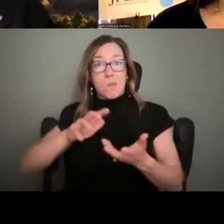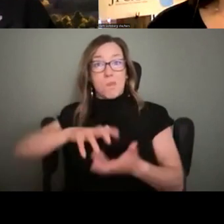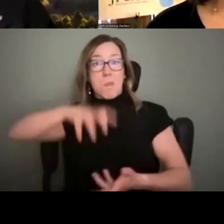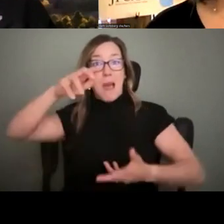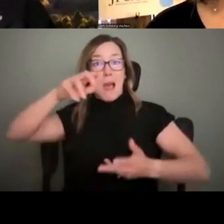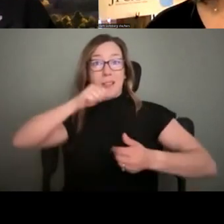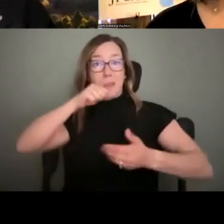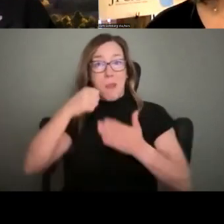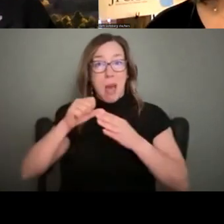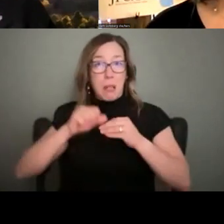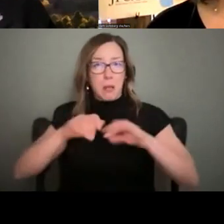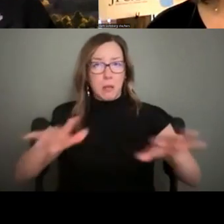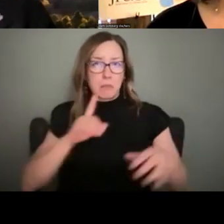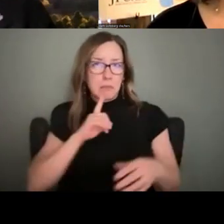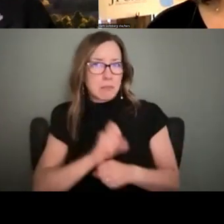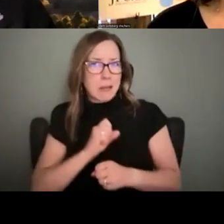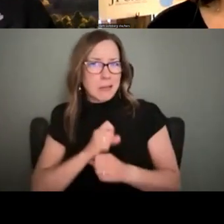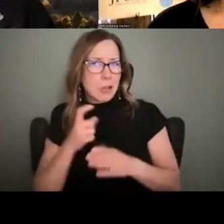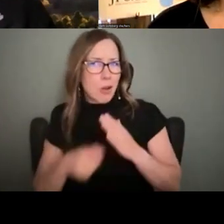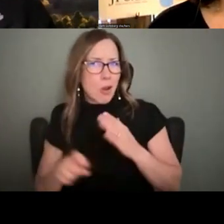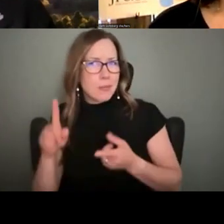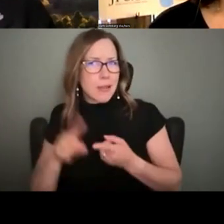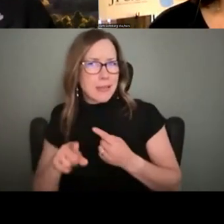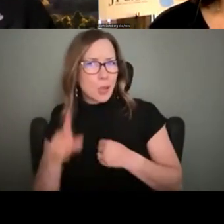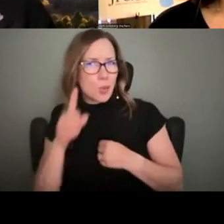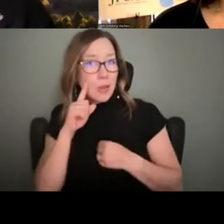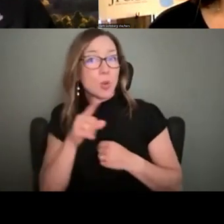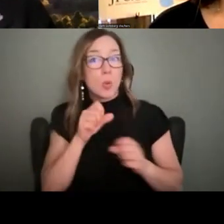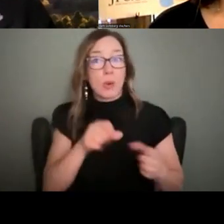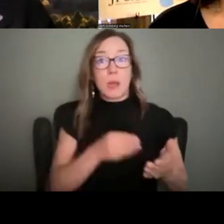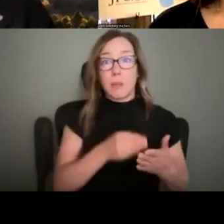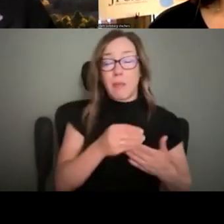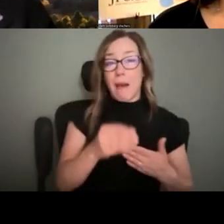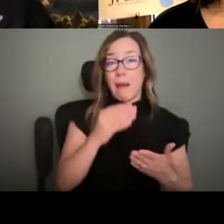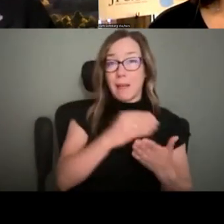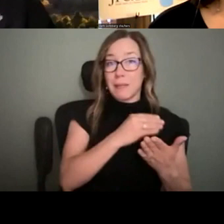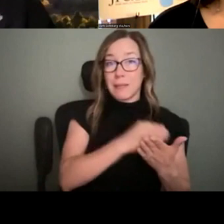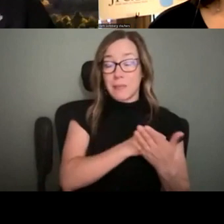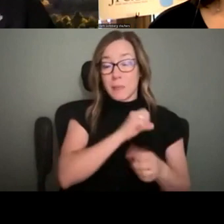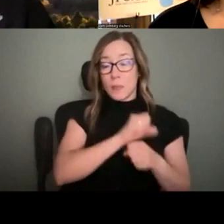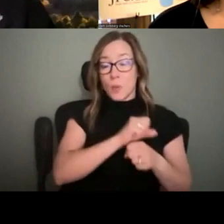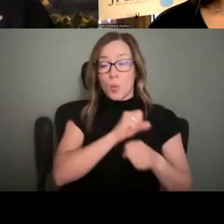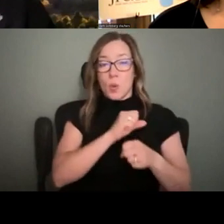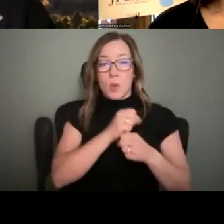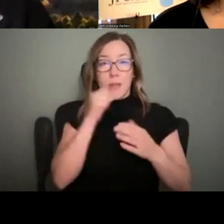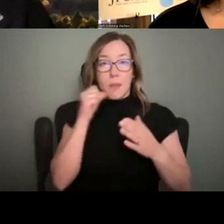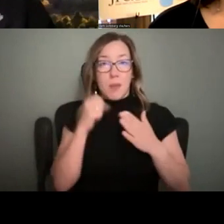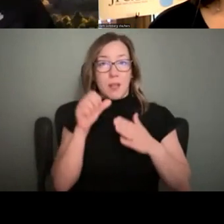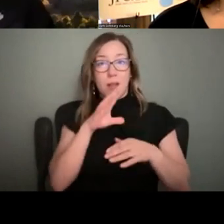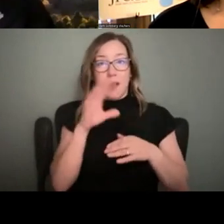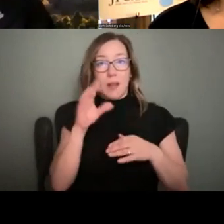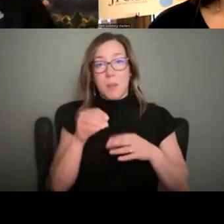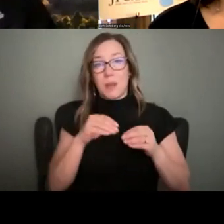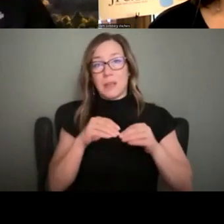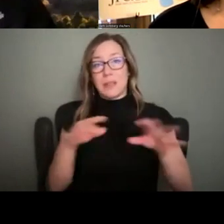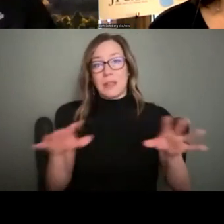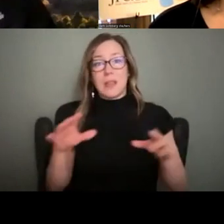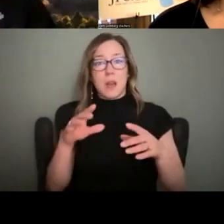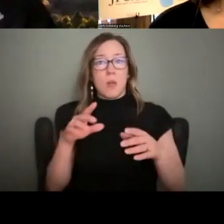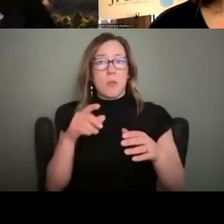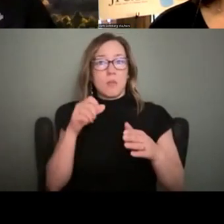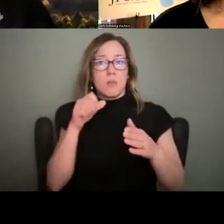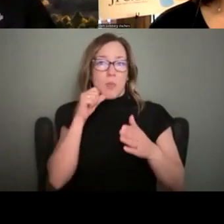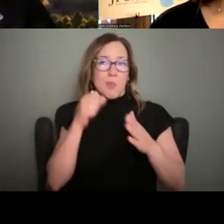less than you would think, but you can buy a list and work with a company, a mailing company, and send out postcards